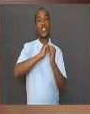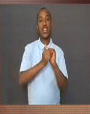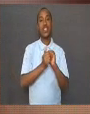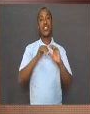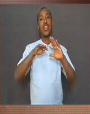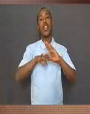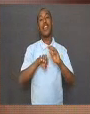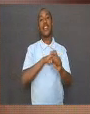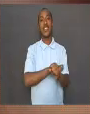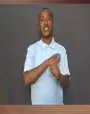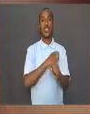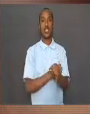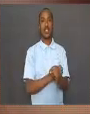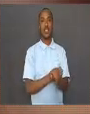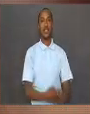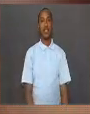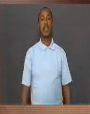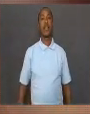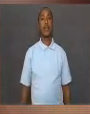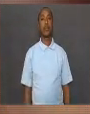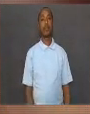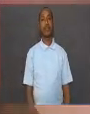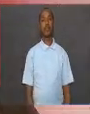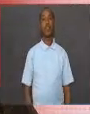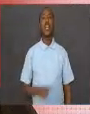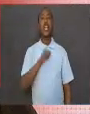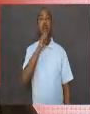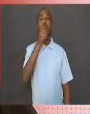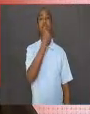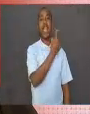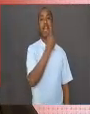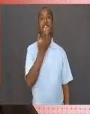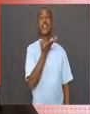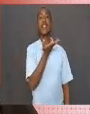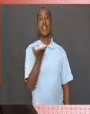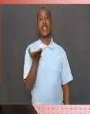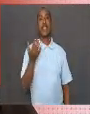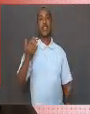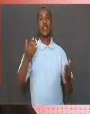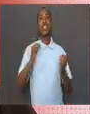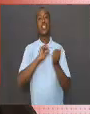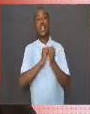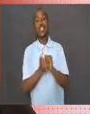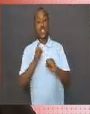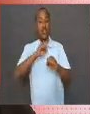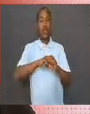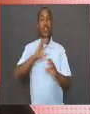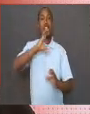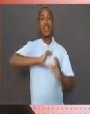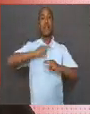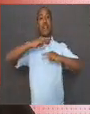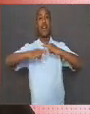and a change in energy. Not everything changes during